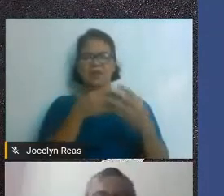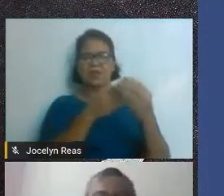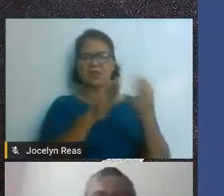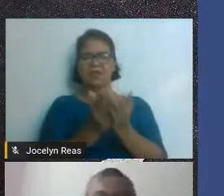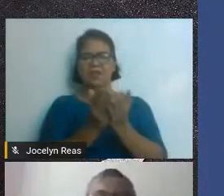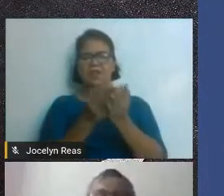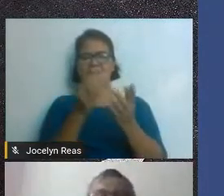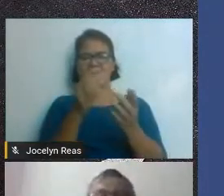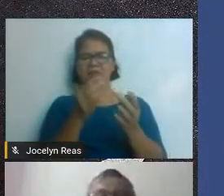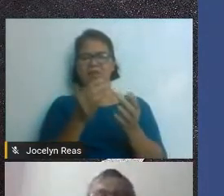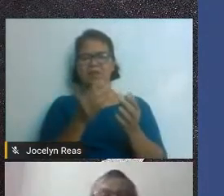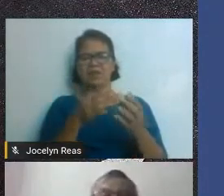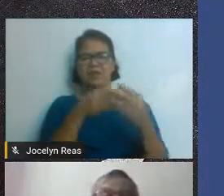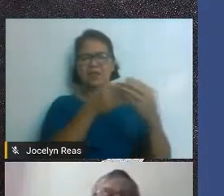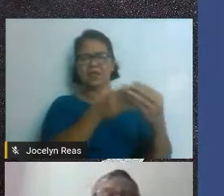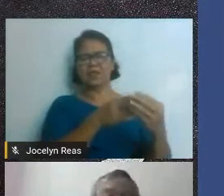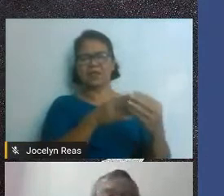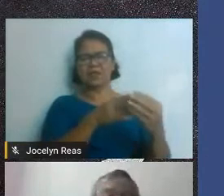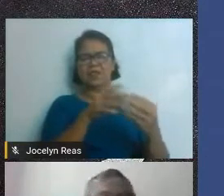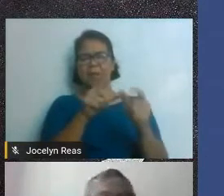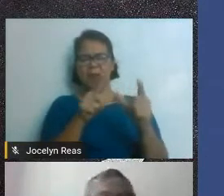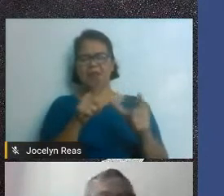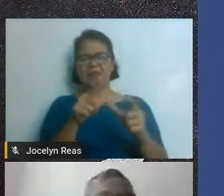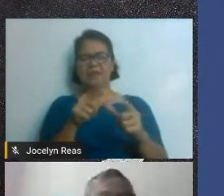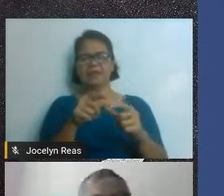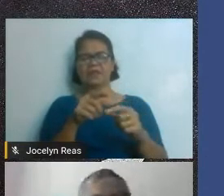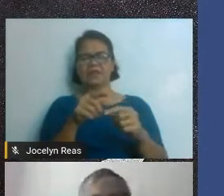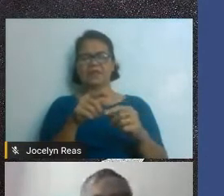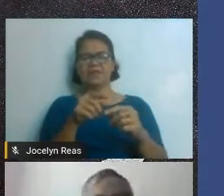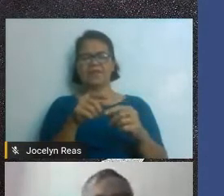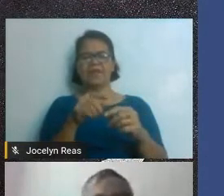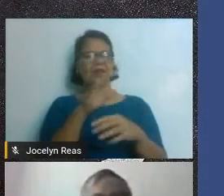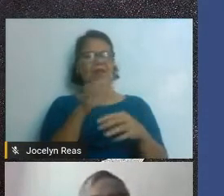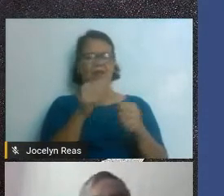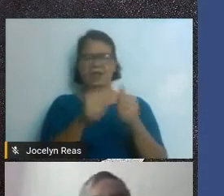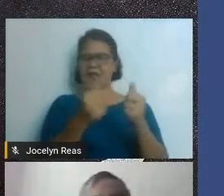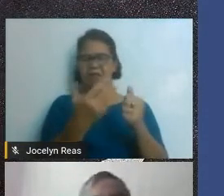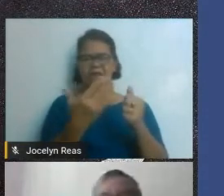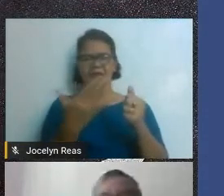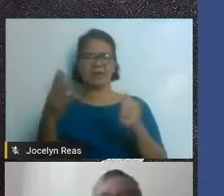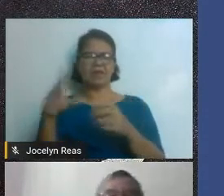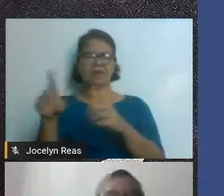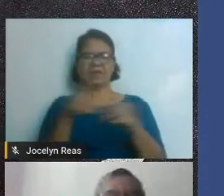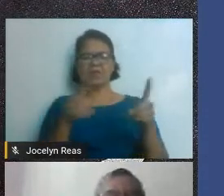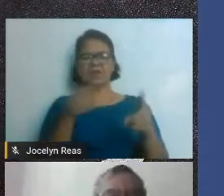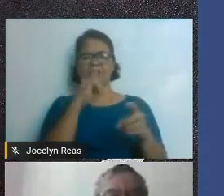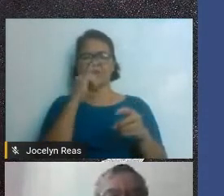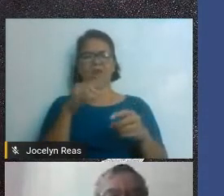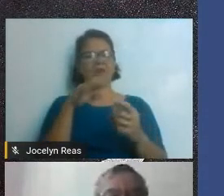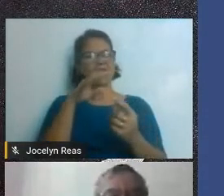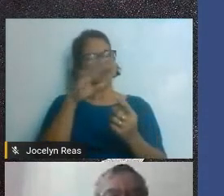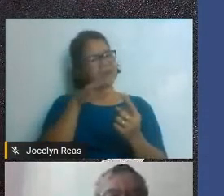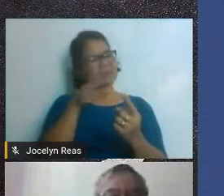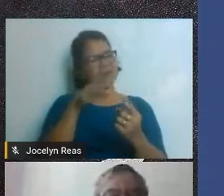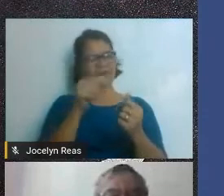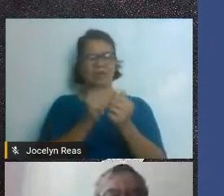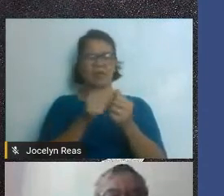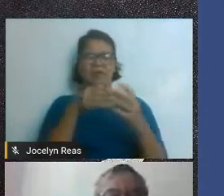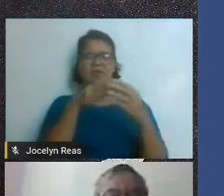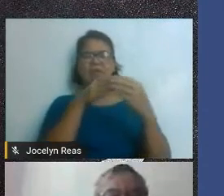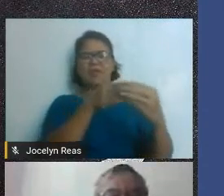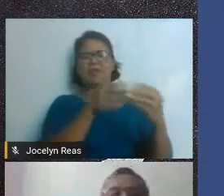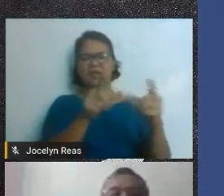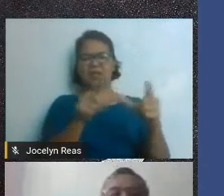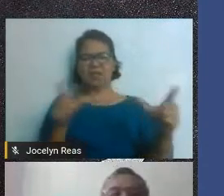we will do will be in observance of the guidelines being issued by the